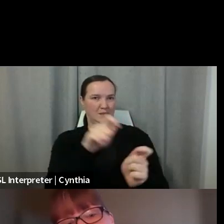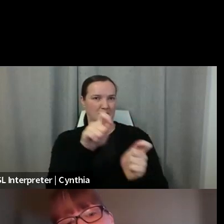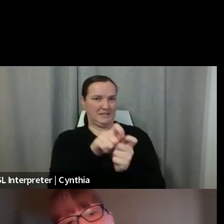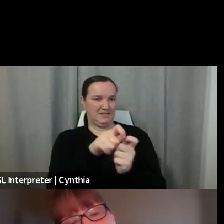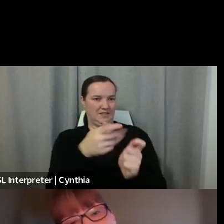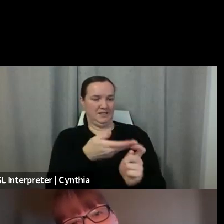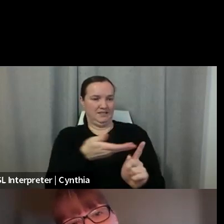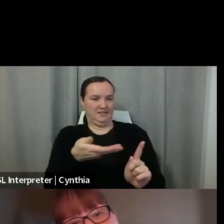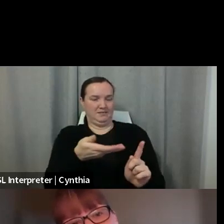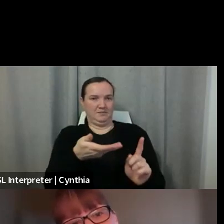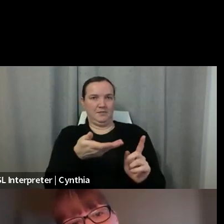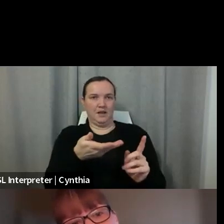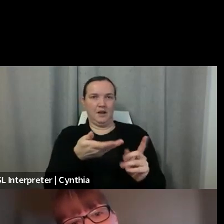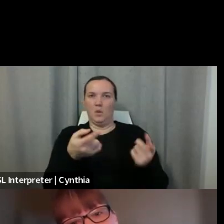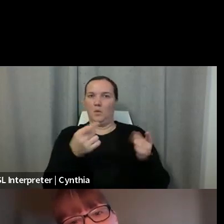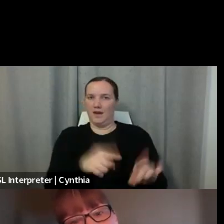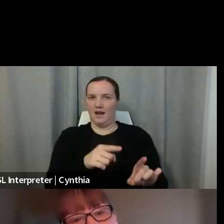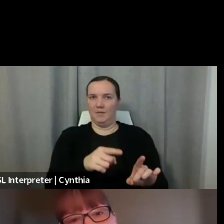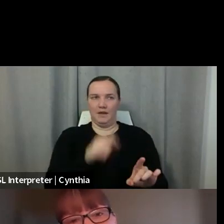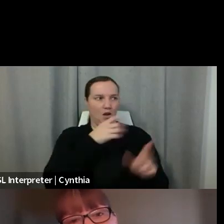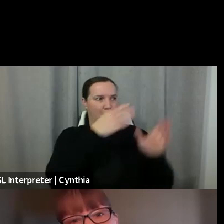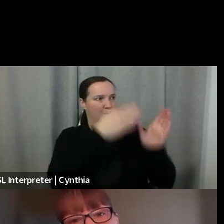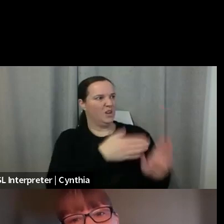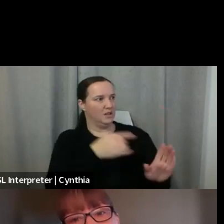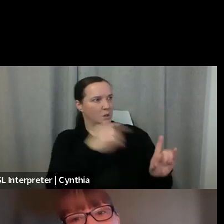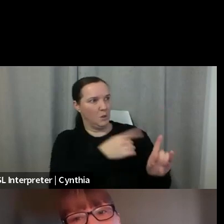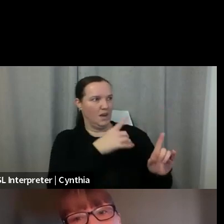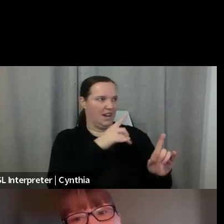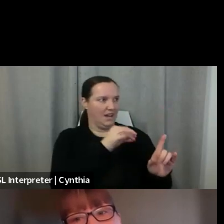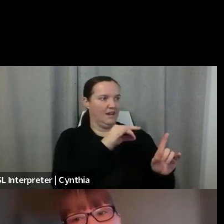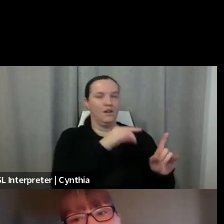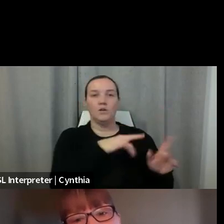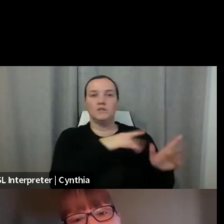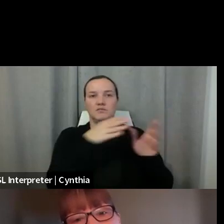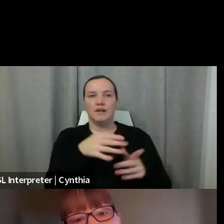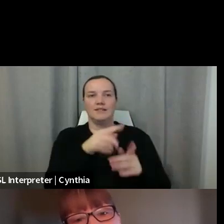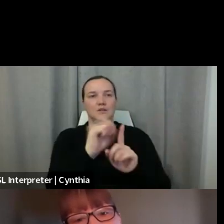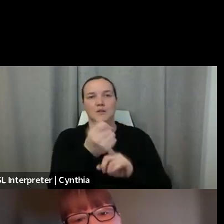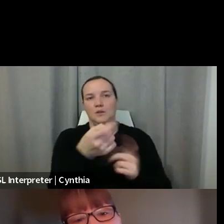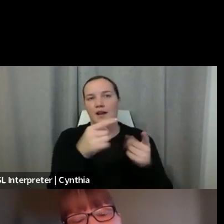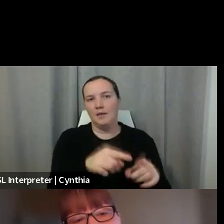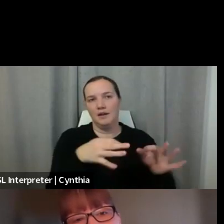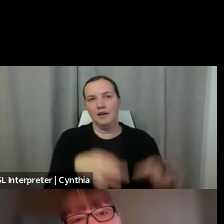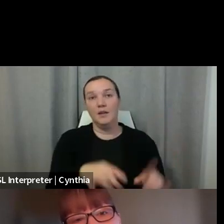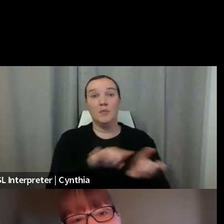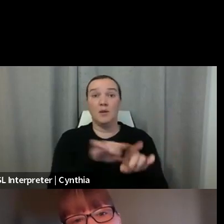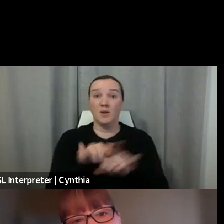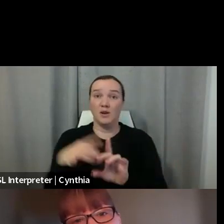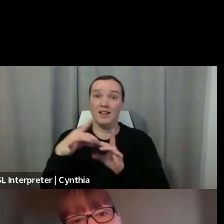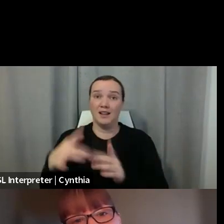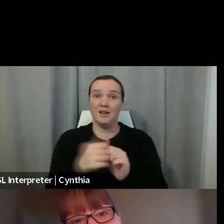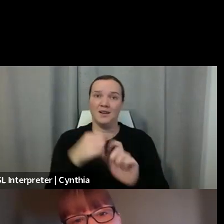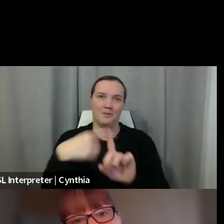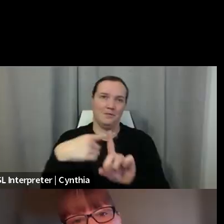specifics of what happened versus the person, and to lead with the positive.